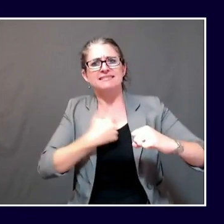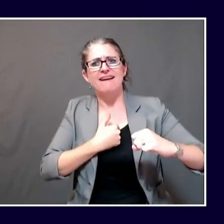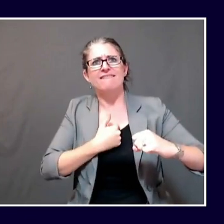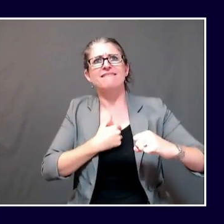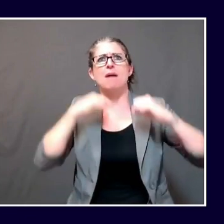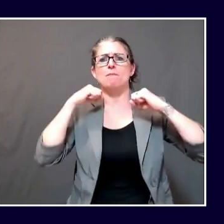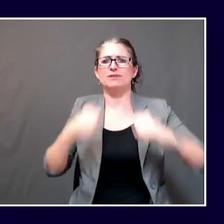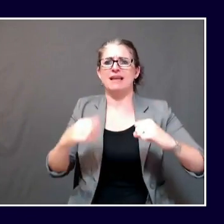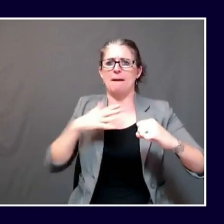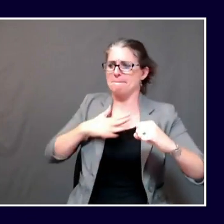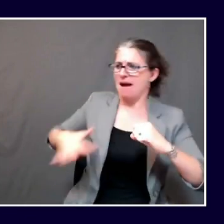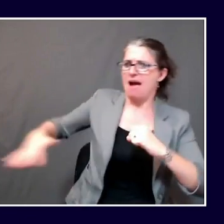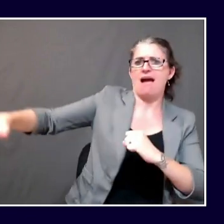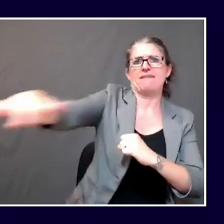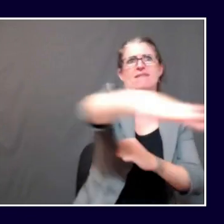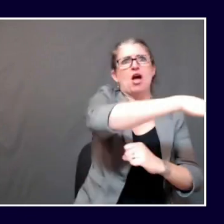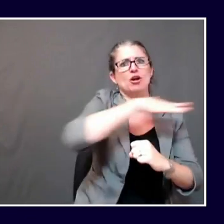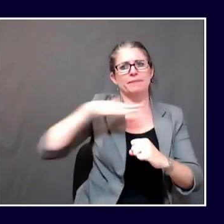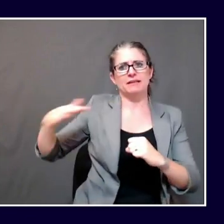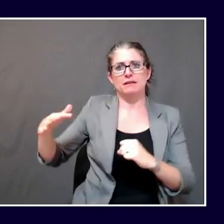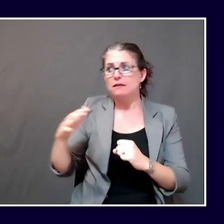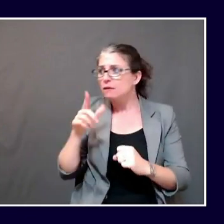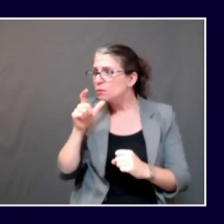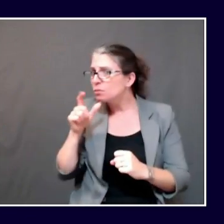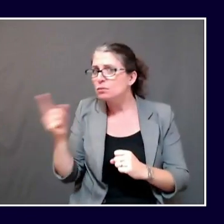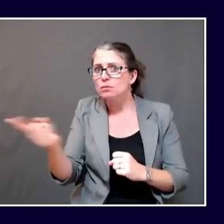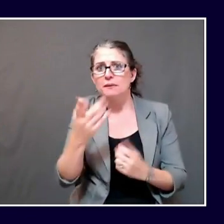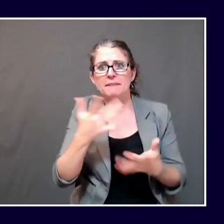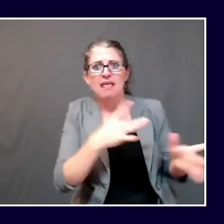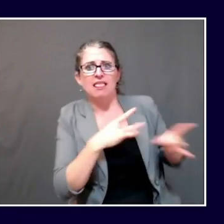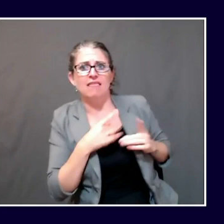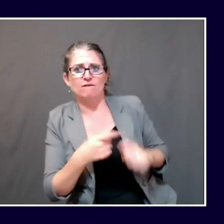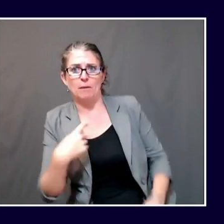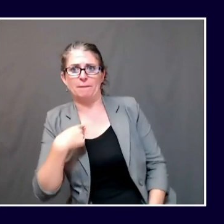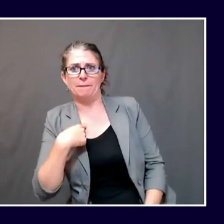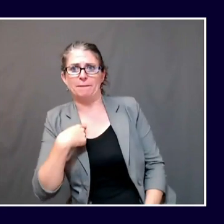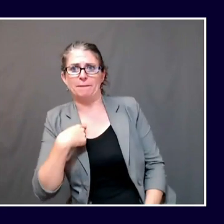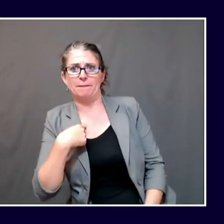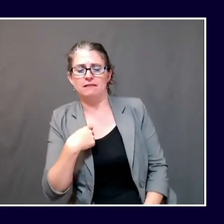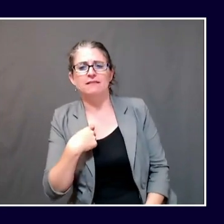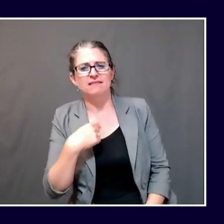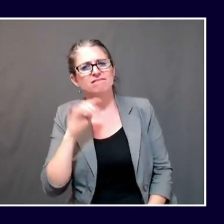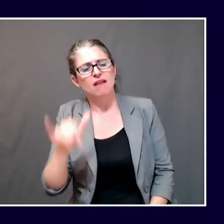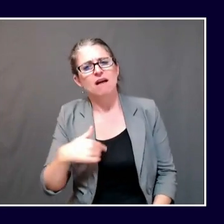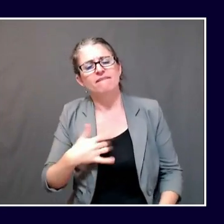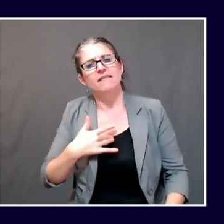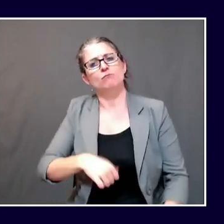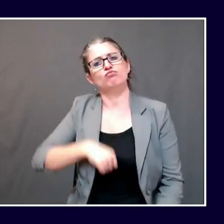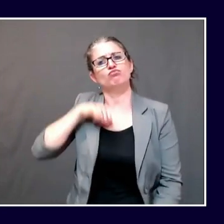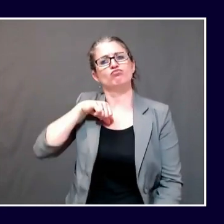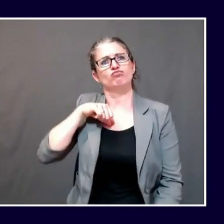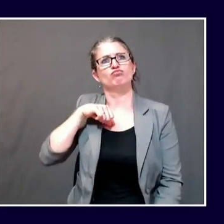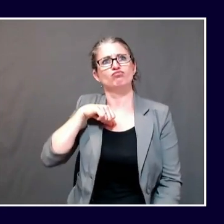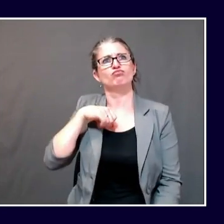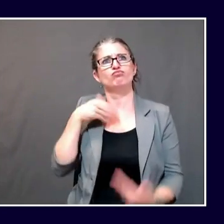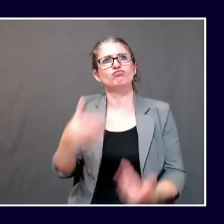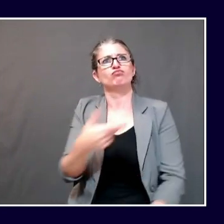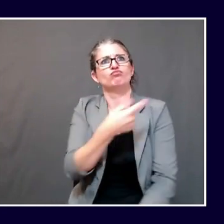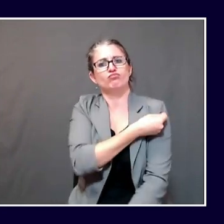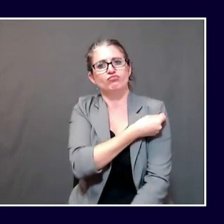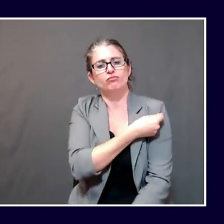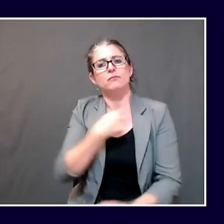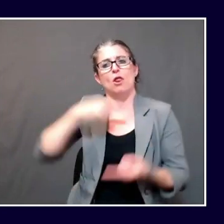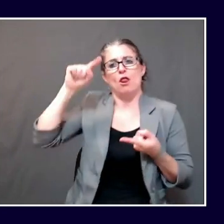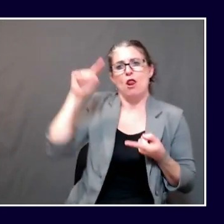my flu shot, I not only reduce my chances of getting the flu, but I also reduce the chances of people around